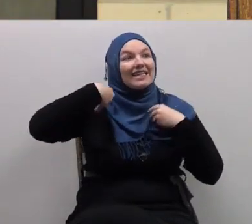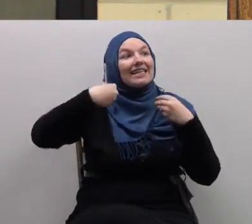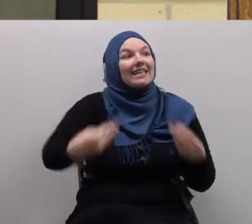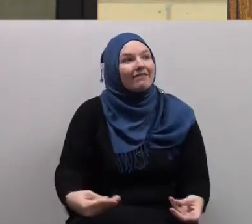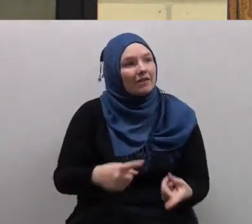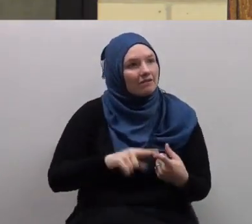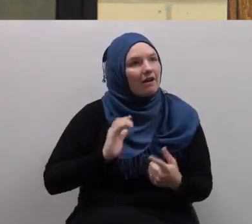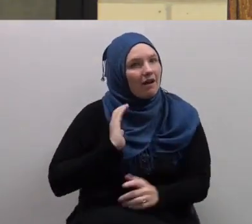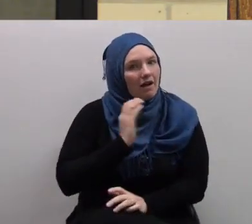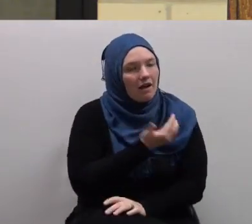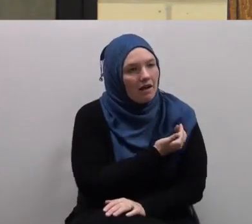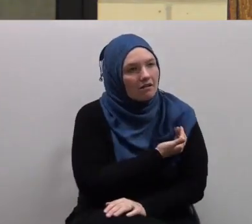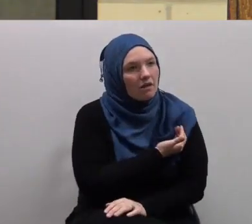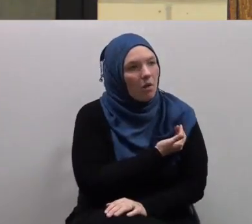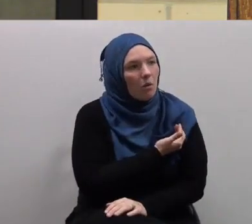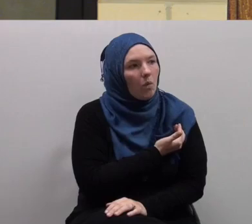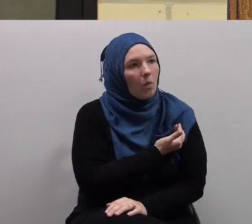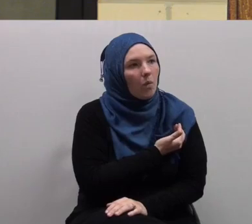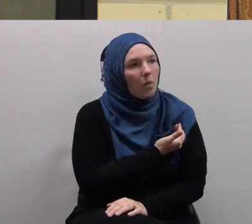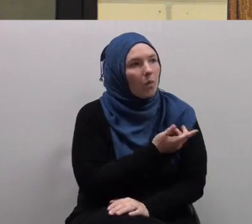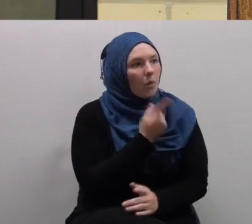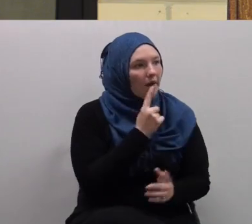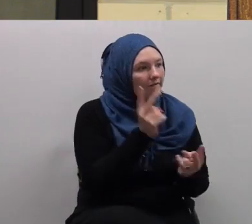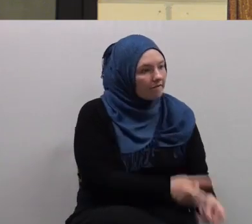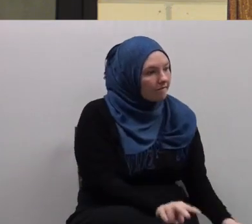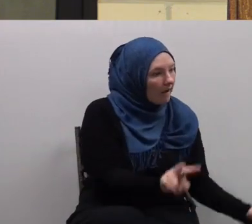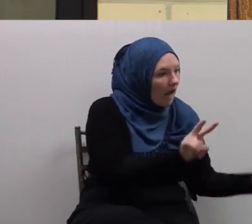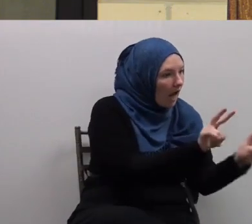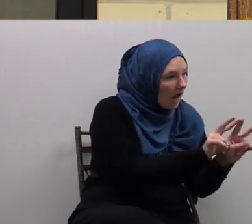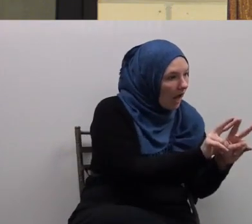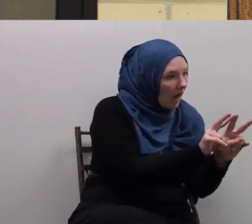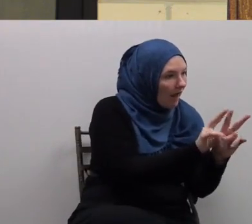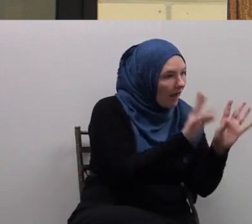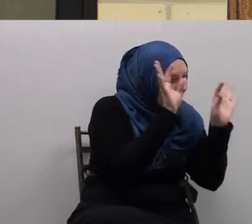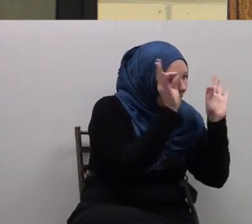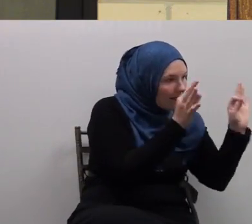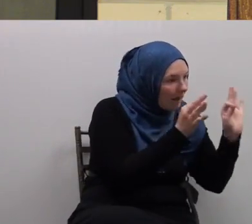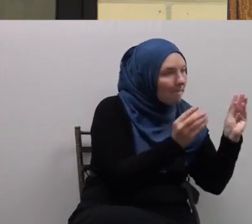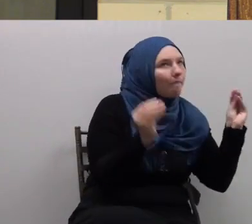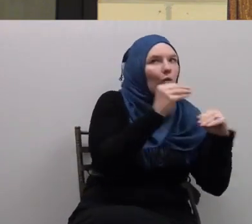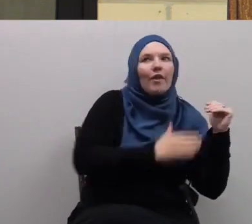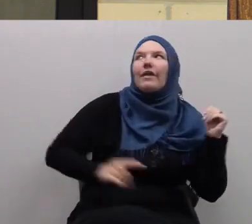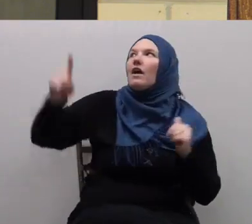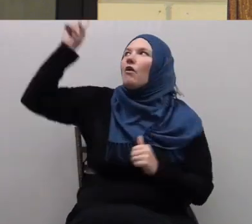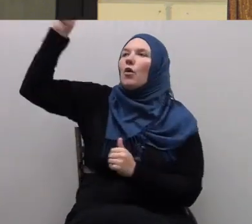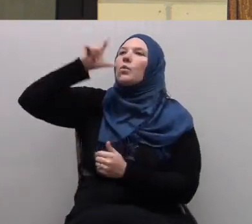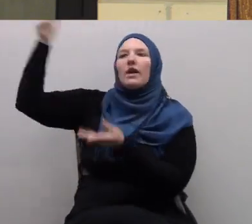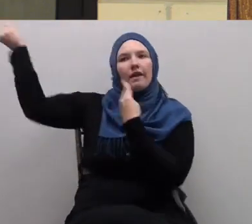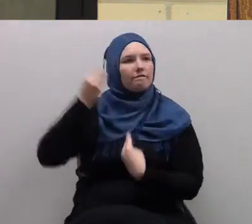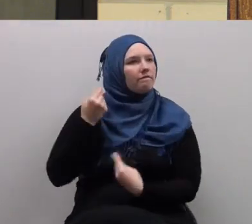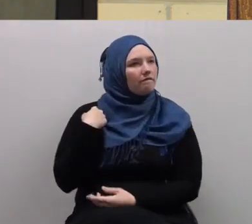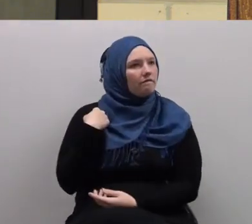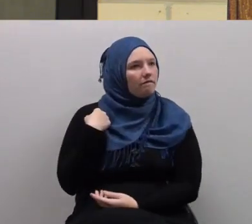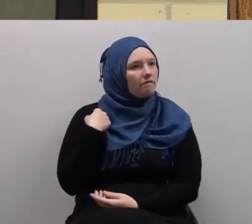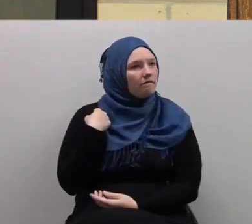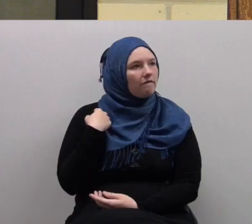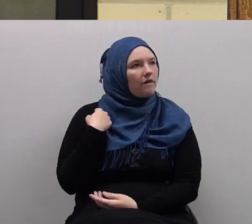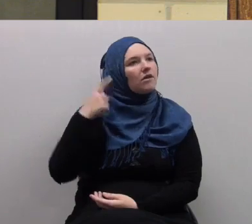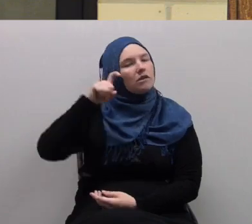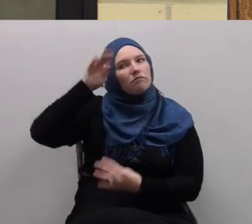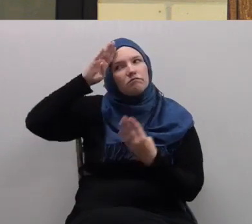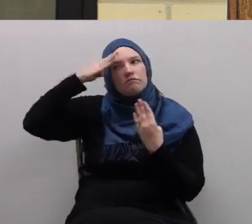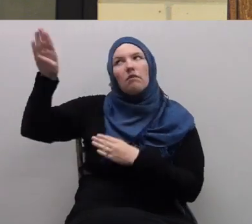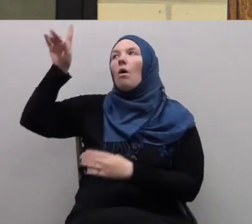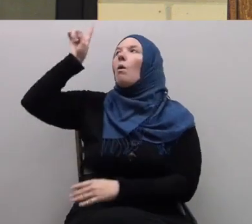us are more of distractions to us than they are